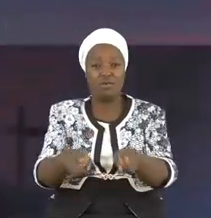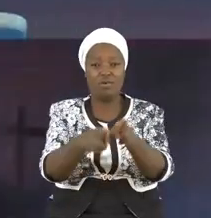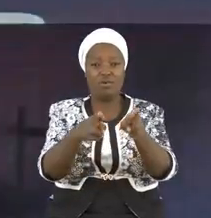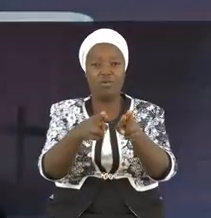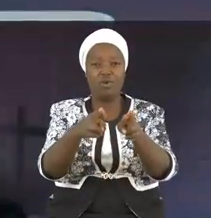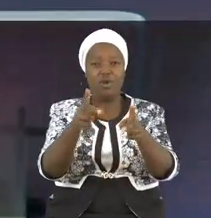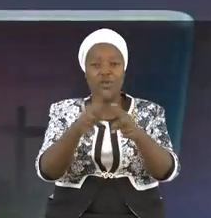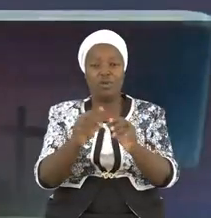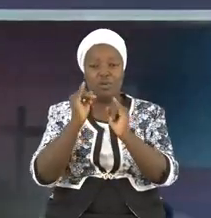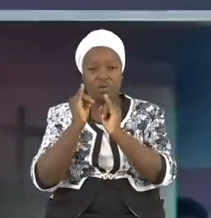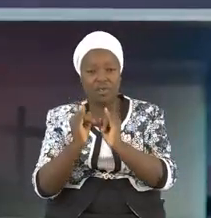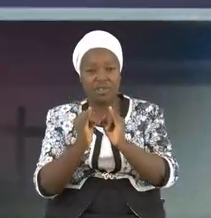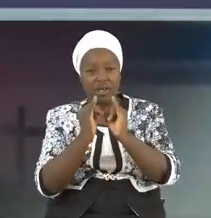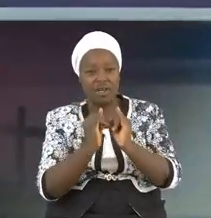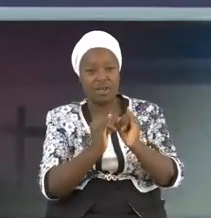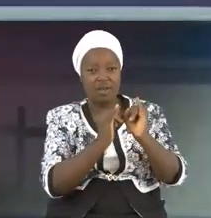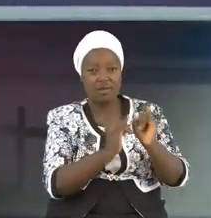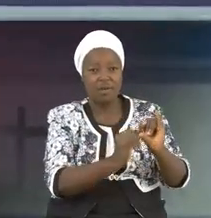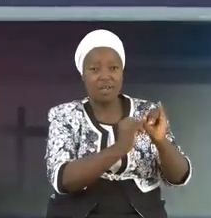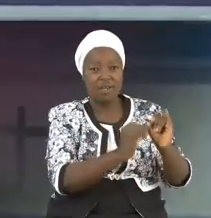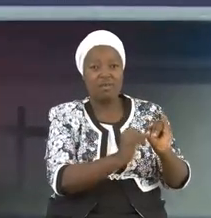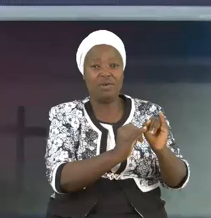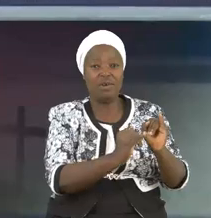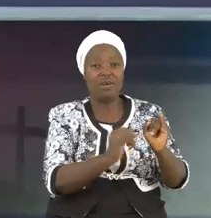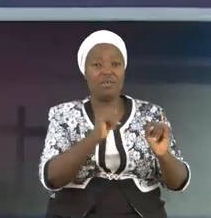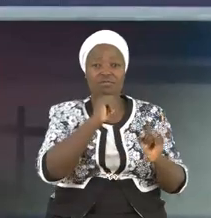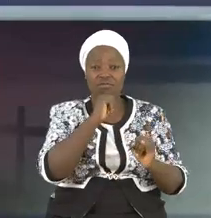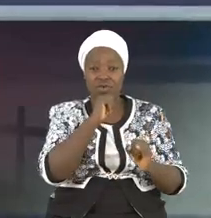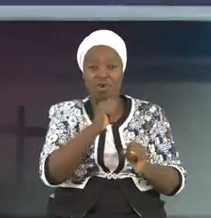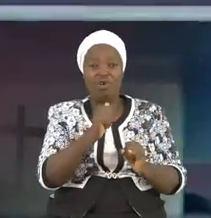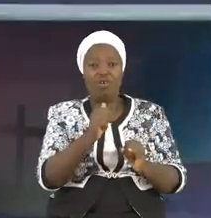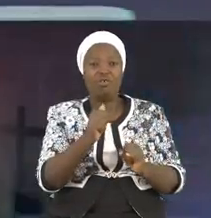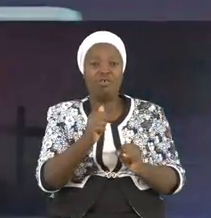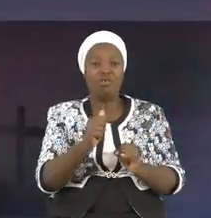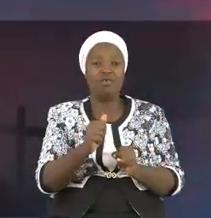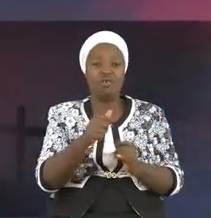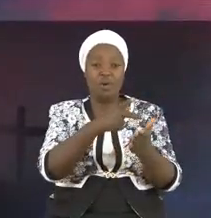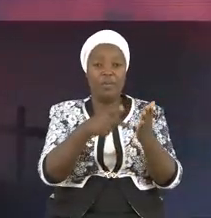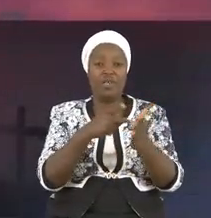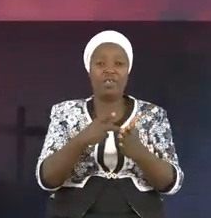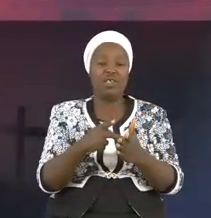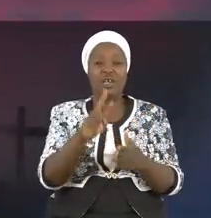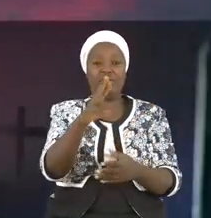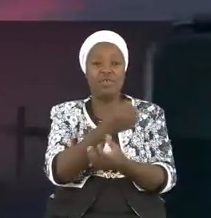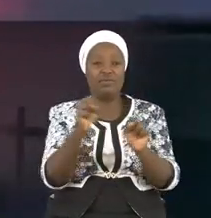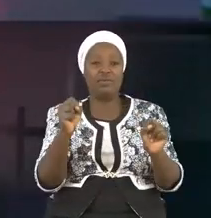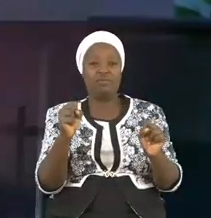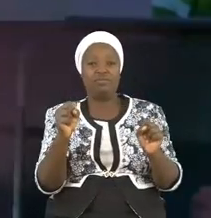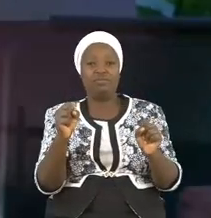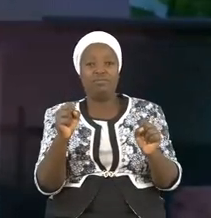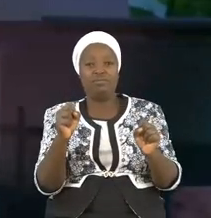individual, impartial redemption. Redemption available for everyone